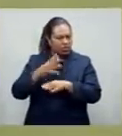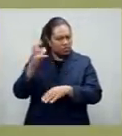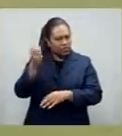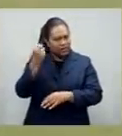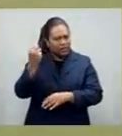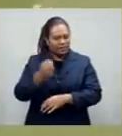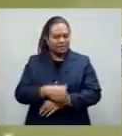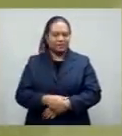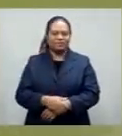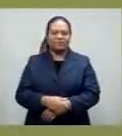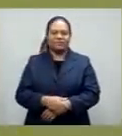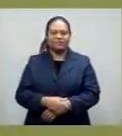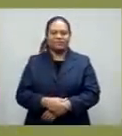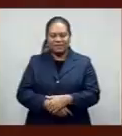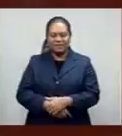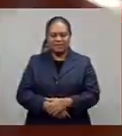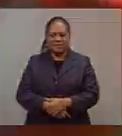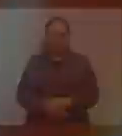mentality.